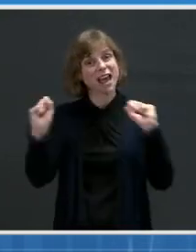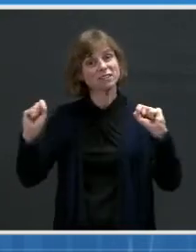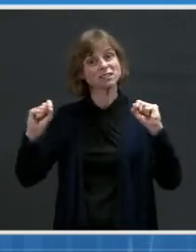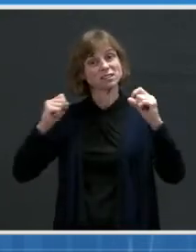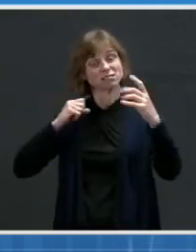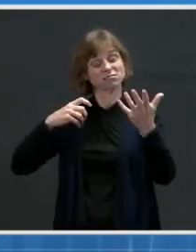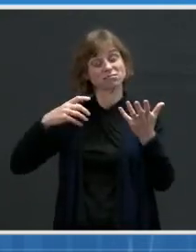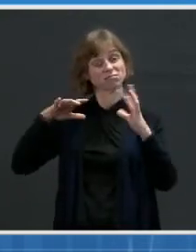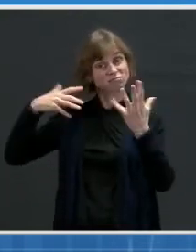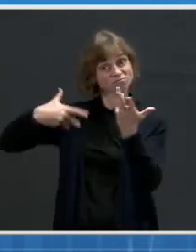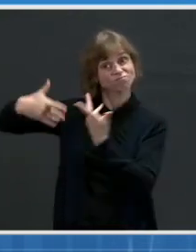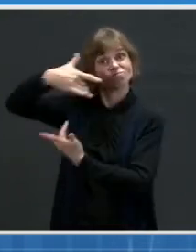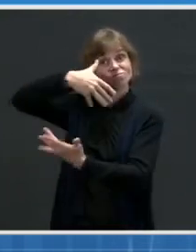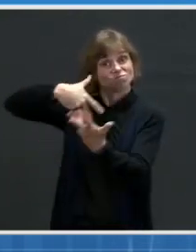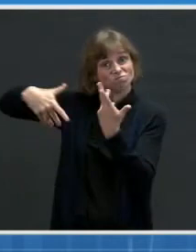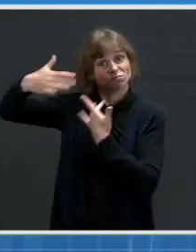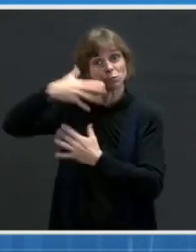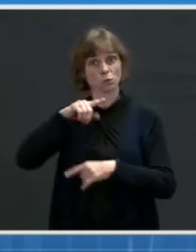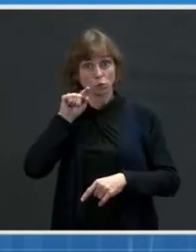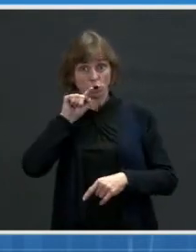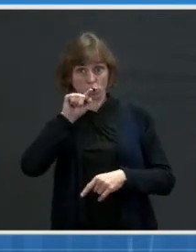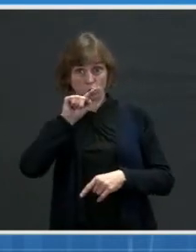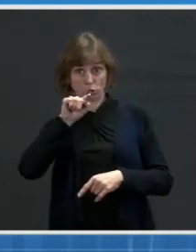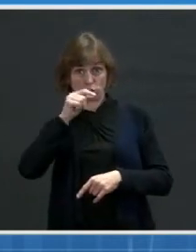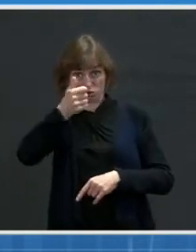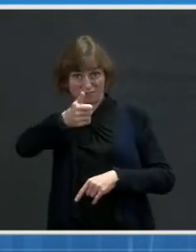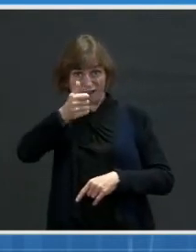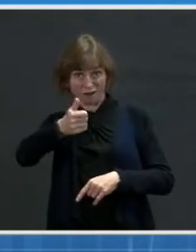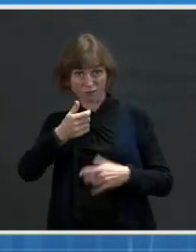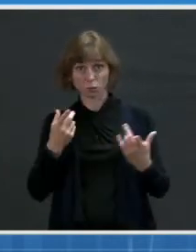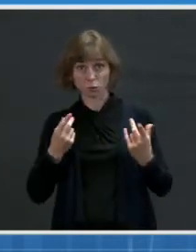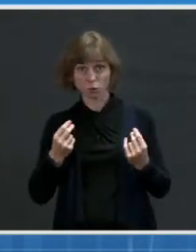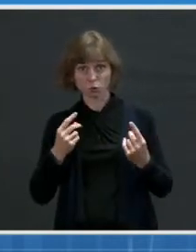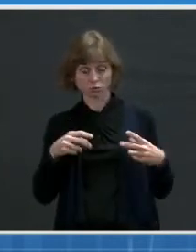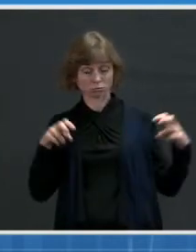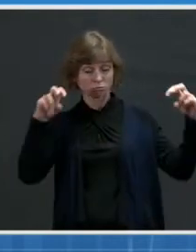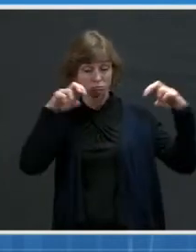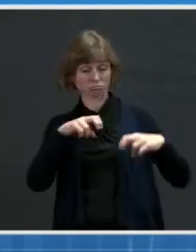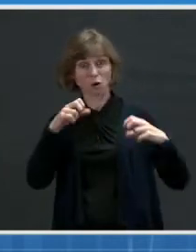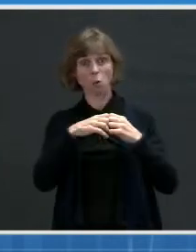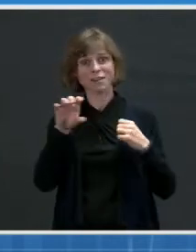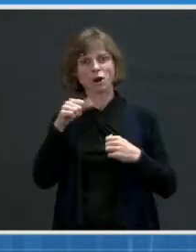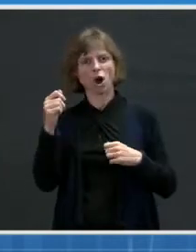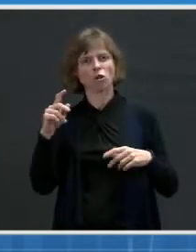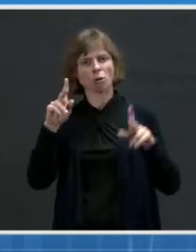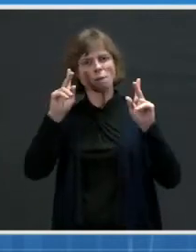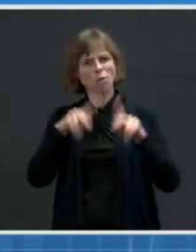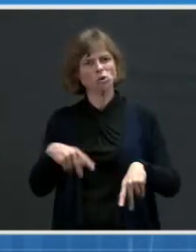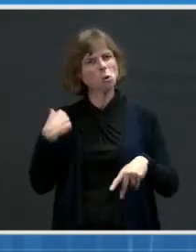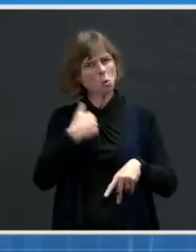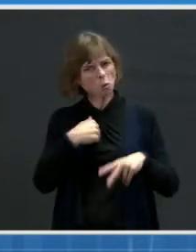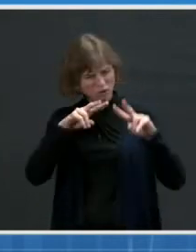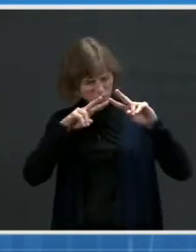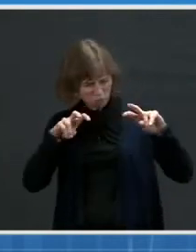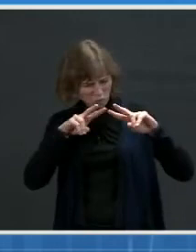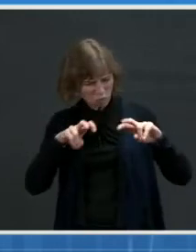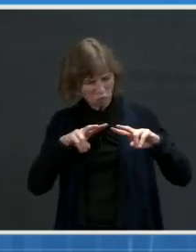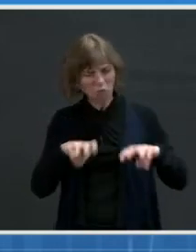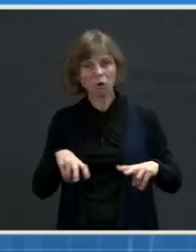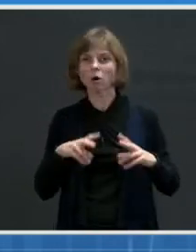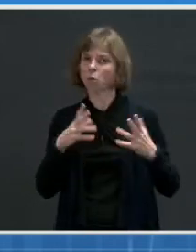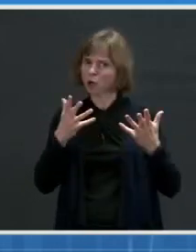what you can do when you are together with another person, we are looking at that. And we're going to try and find out